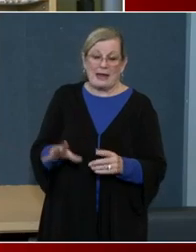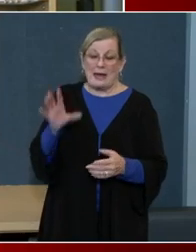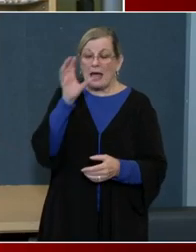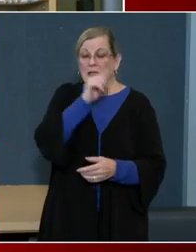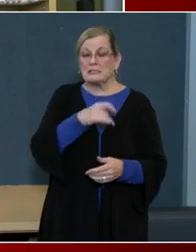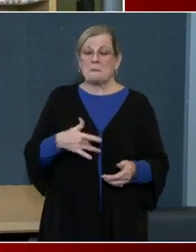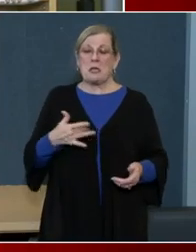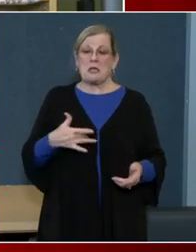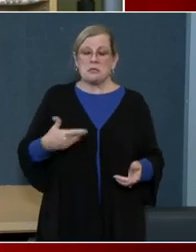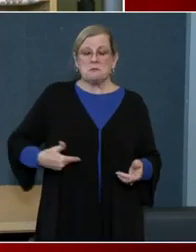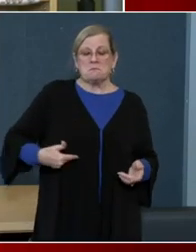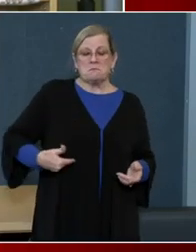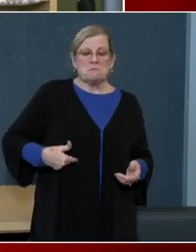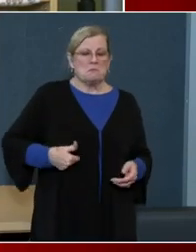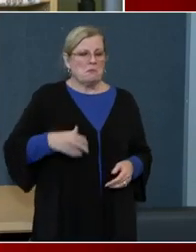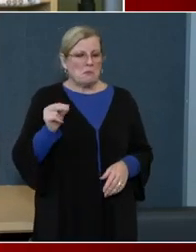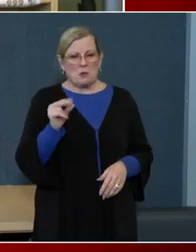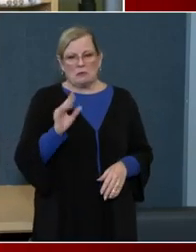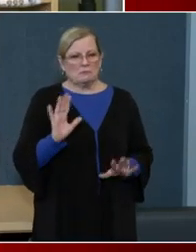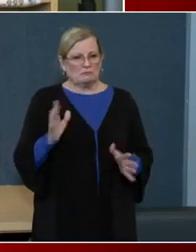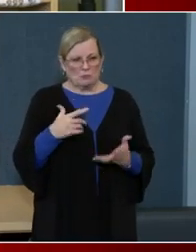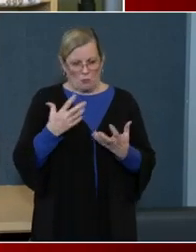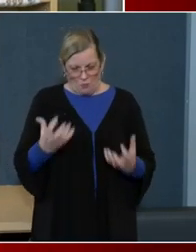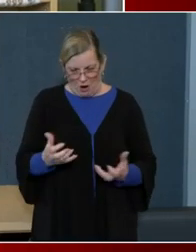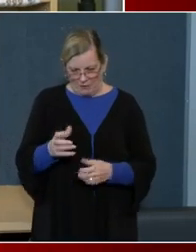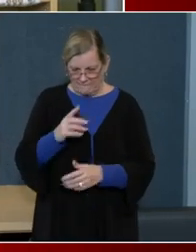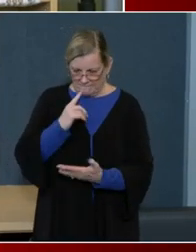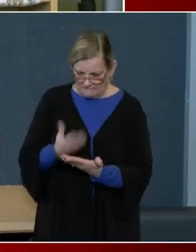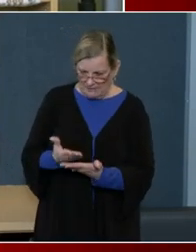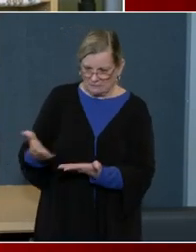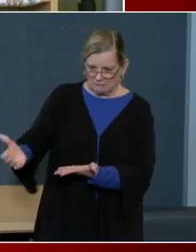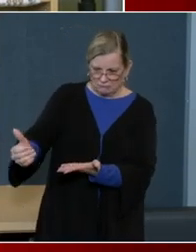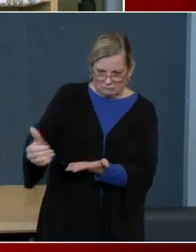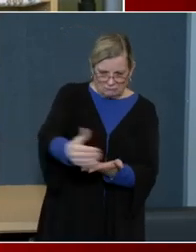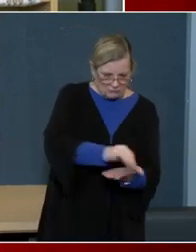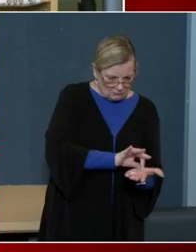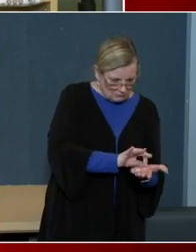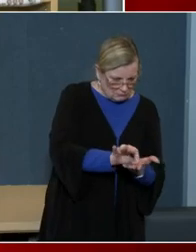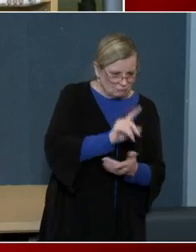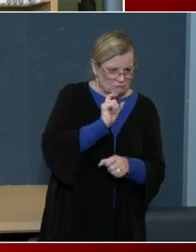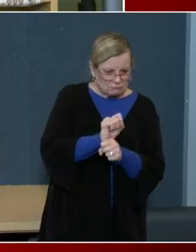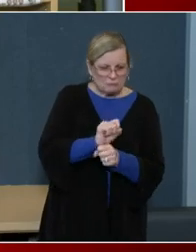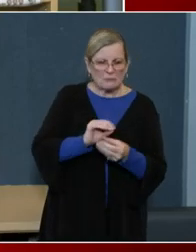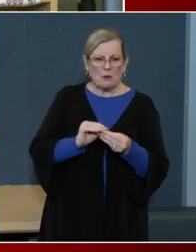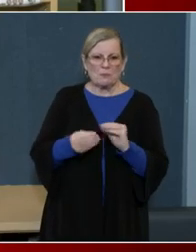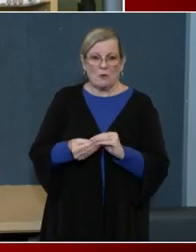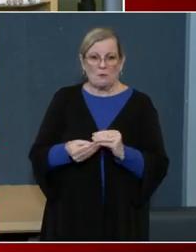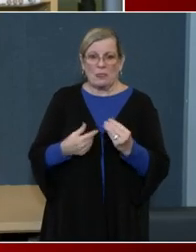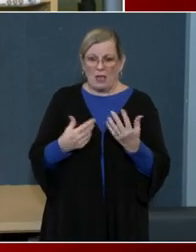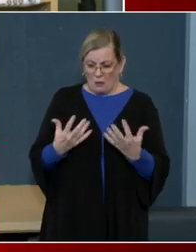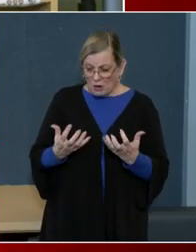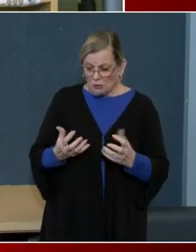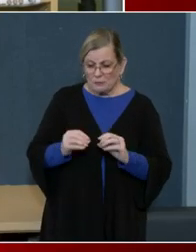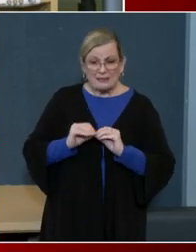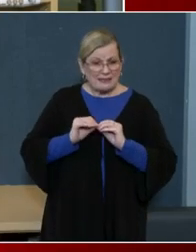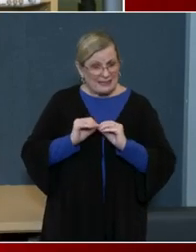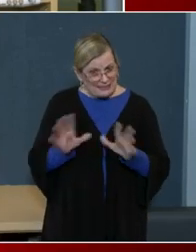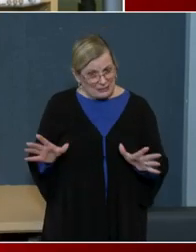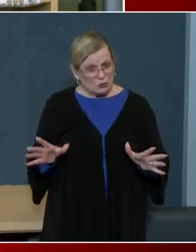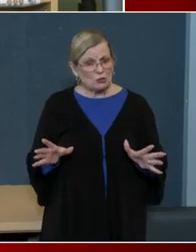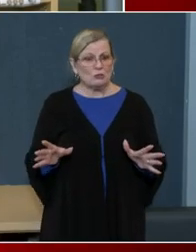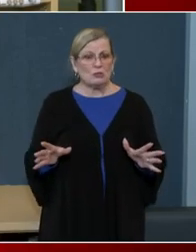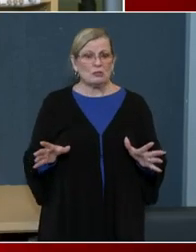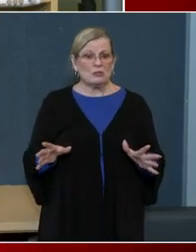receiving results from the survey as we speak. But I want to be really clear, Mark, that the staffing